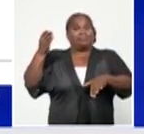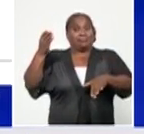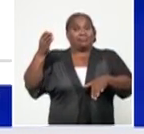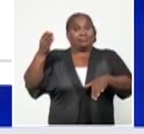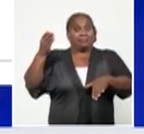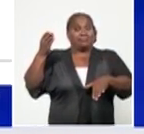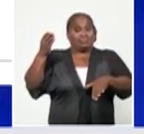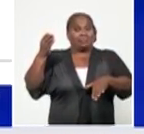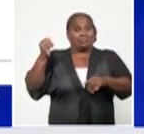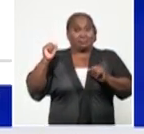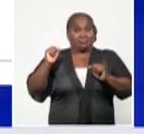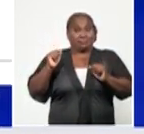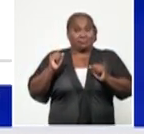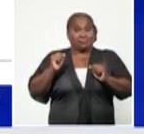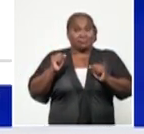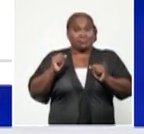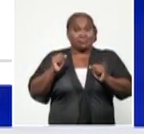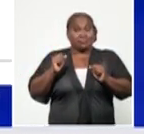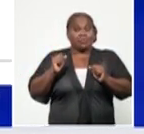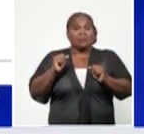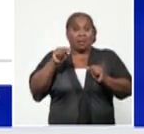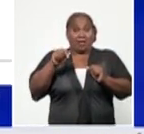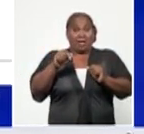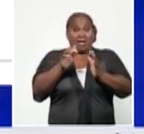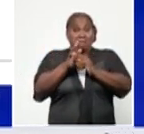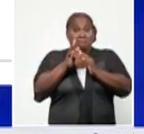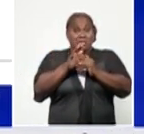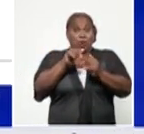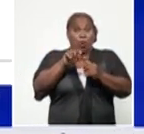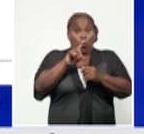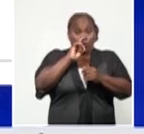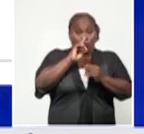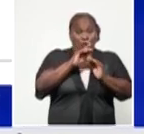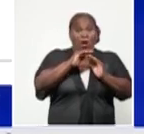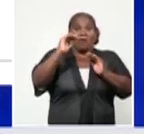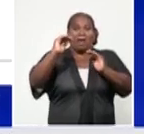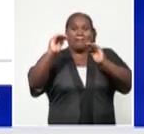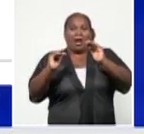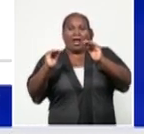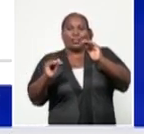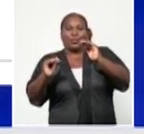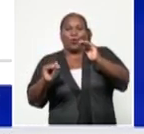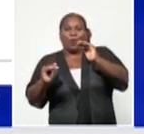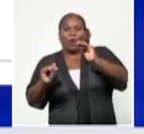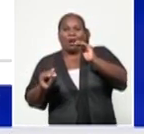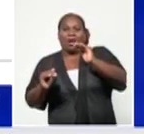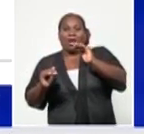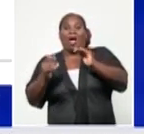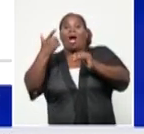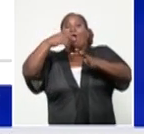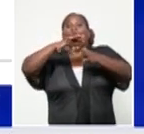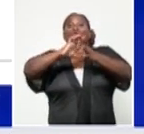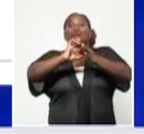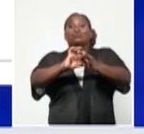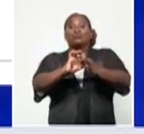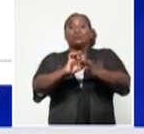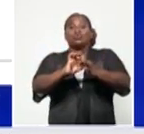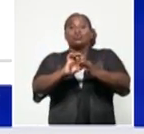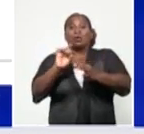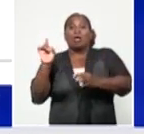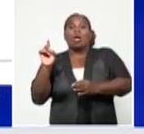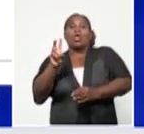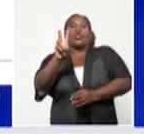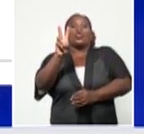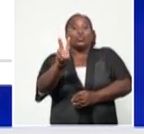cases, meaning that in the first 8 days of August alone, we have already recorded 90% of all